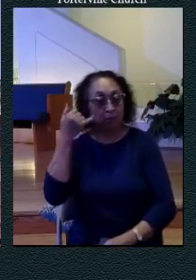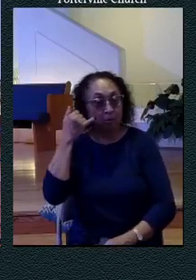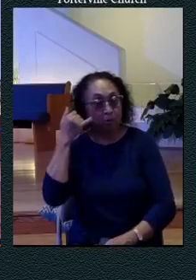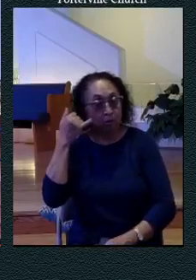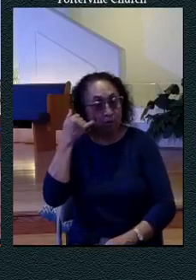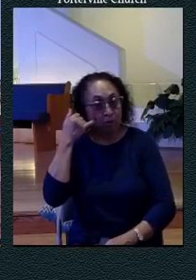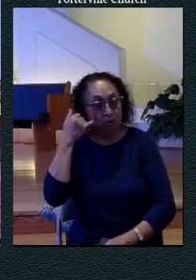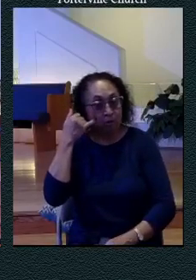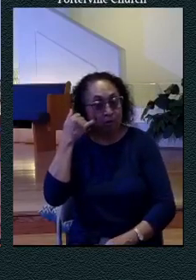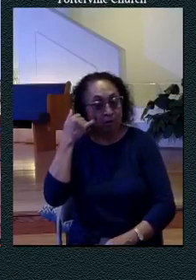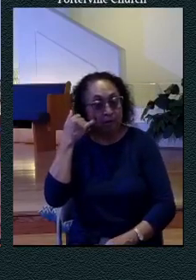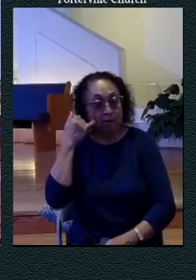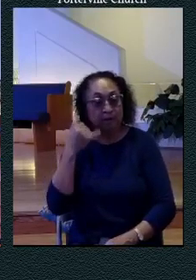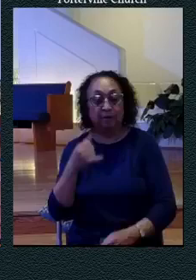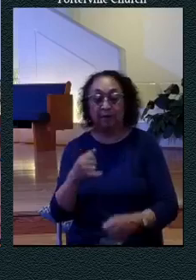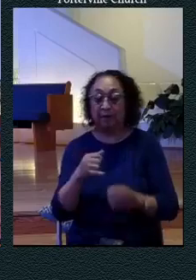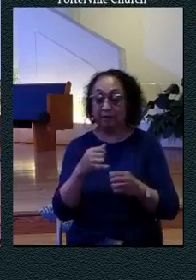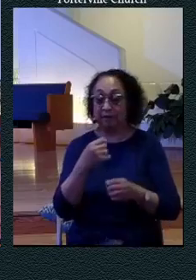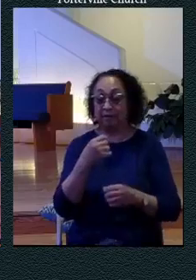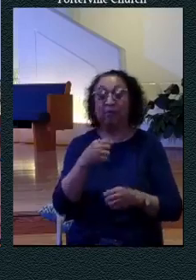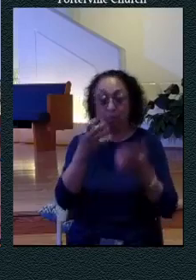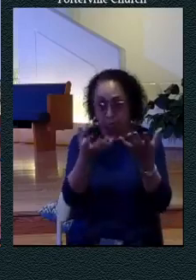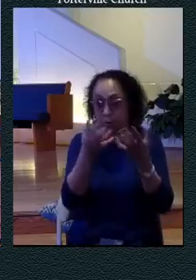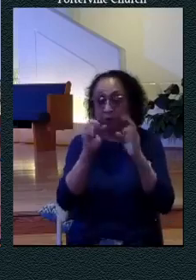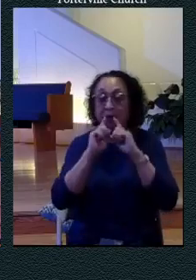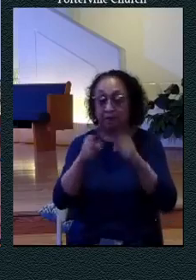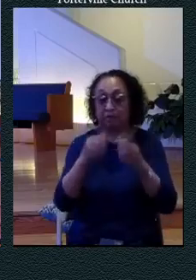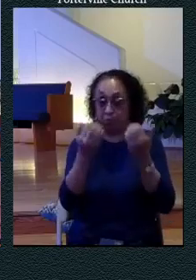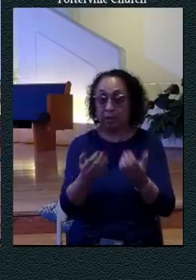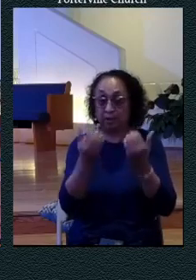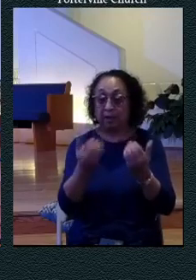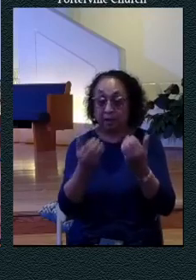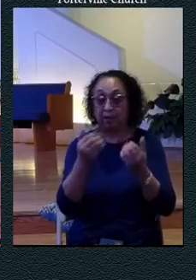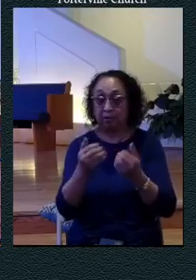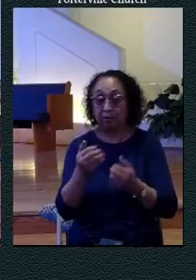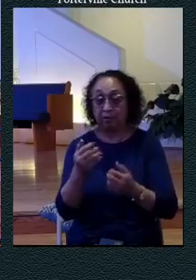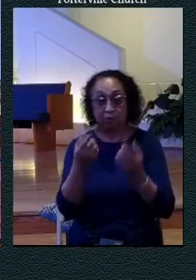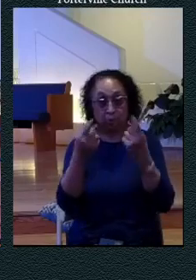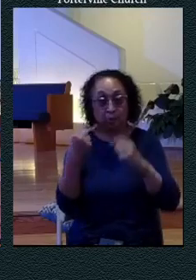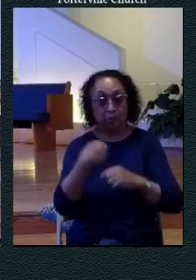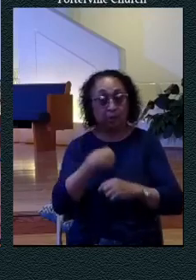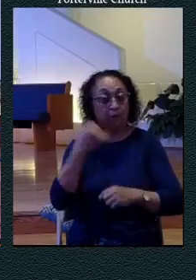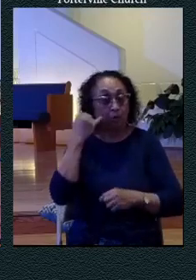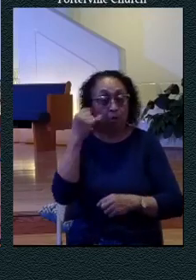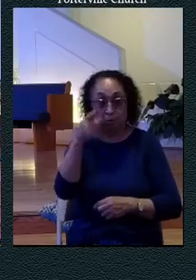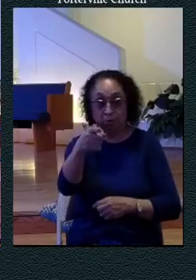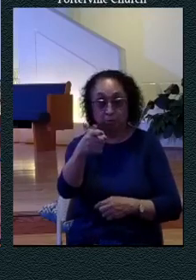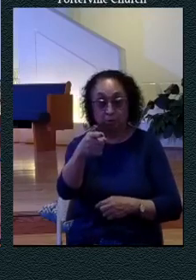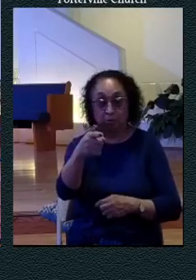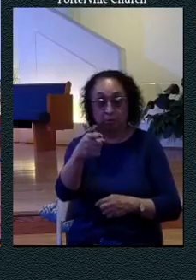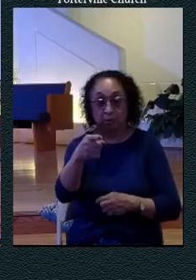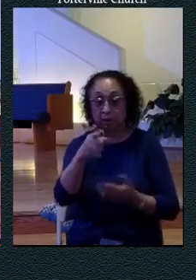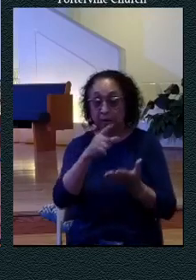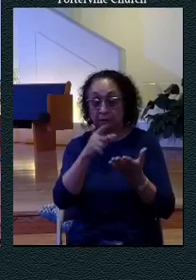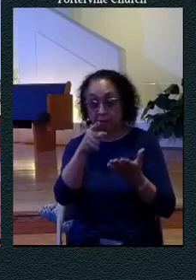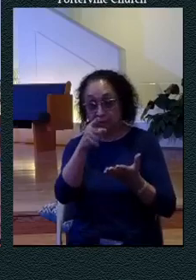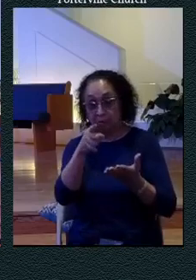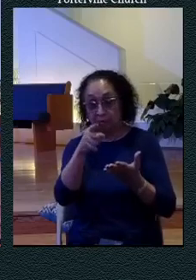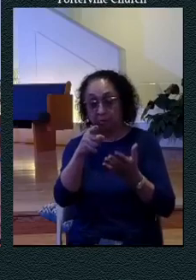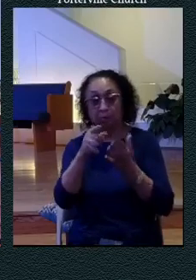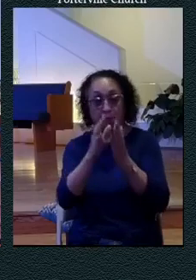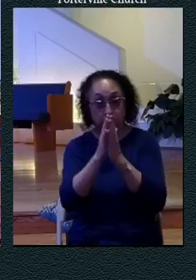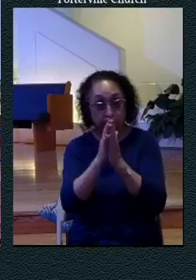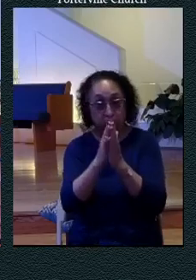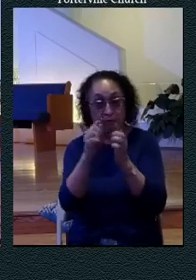right now. We're going to call and say, will you consider this? Will you go to God in prayer and ask Him if He's asking you to do